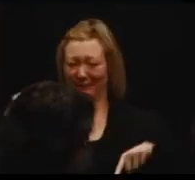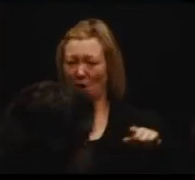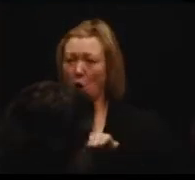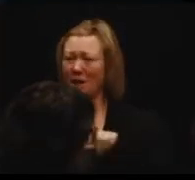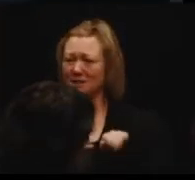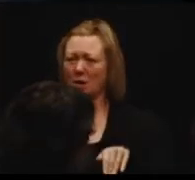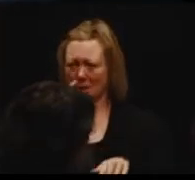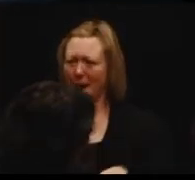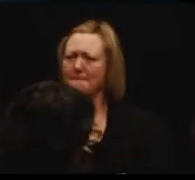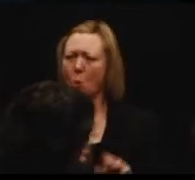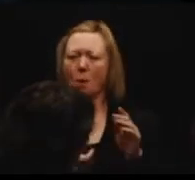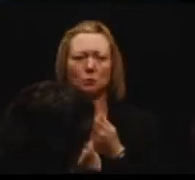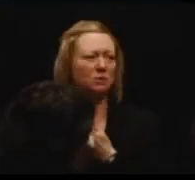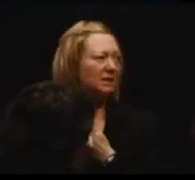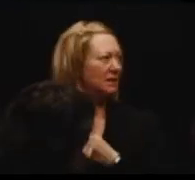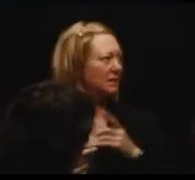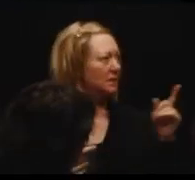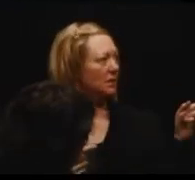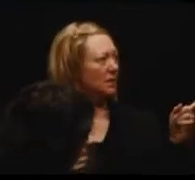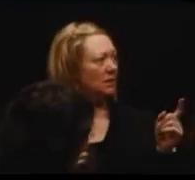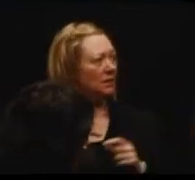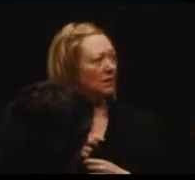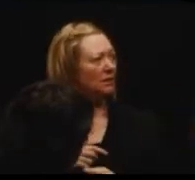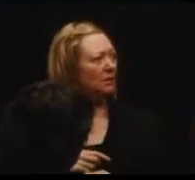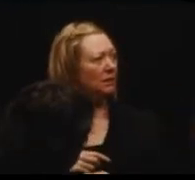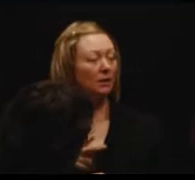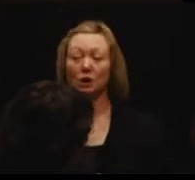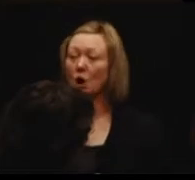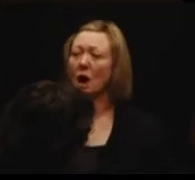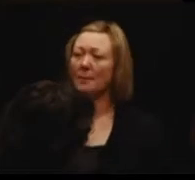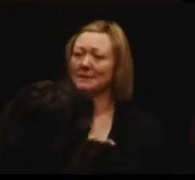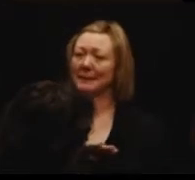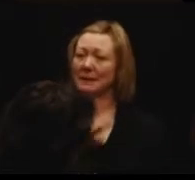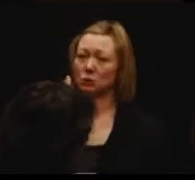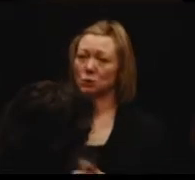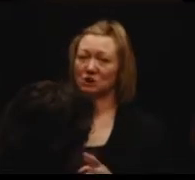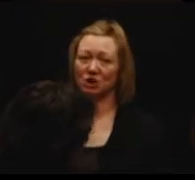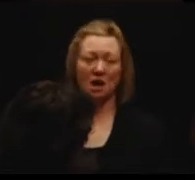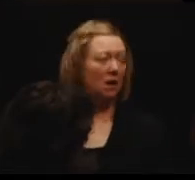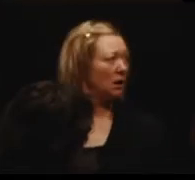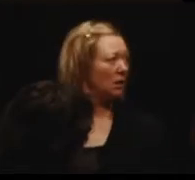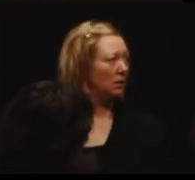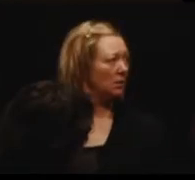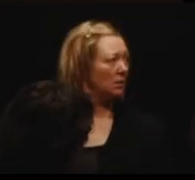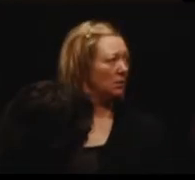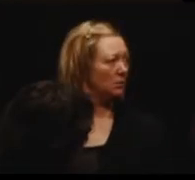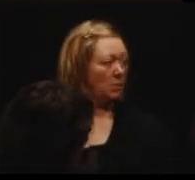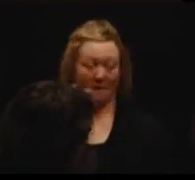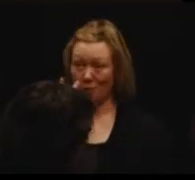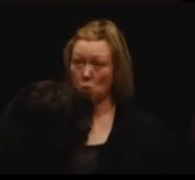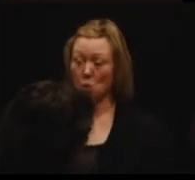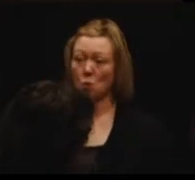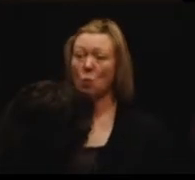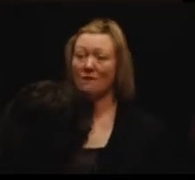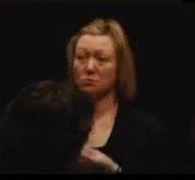Yep. Kia ora. I'm a intermediate school teacher. I think one of the problems is my students actually